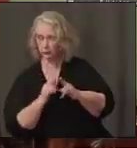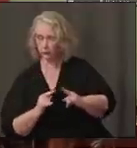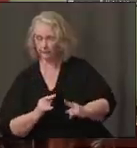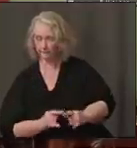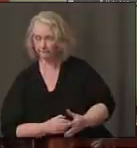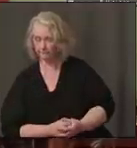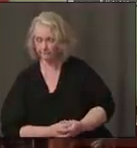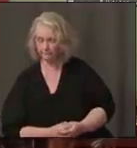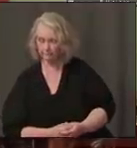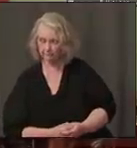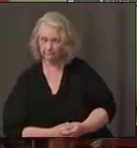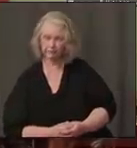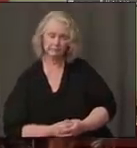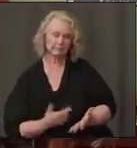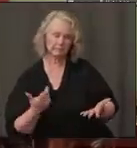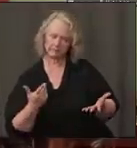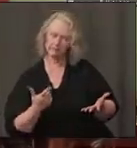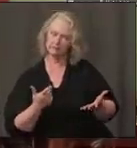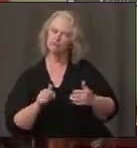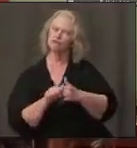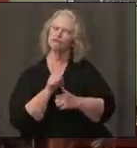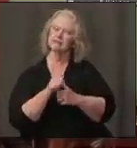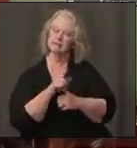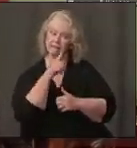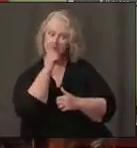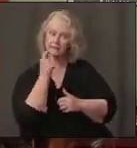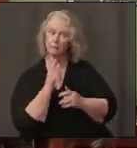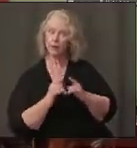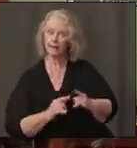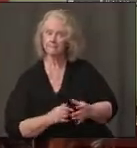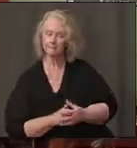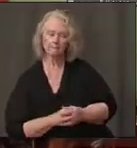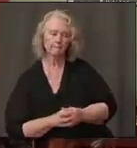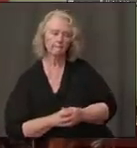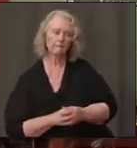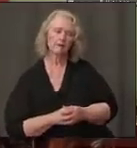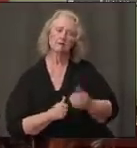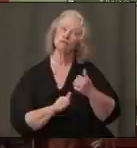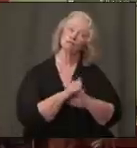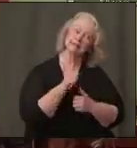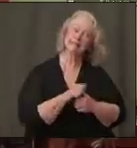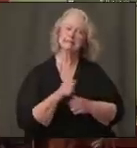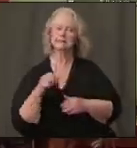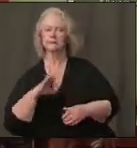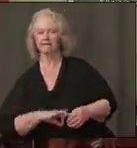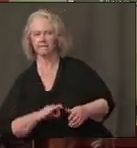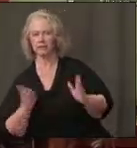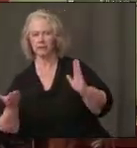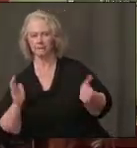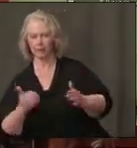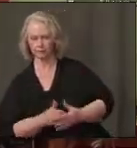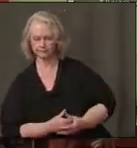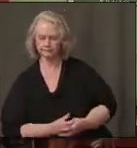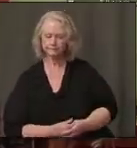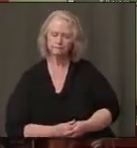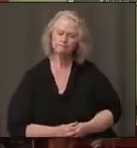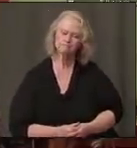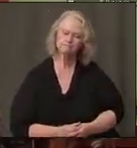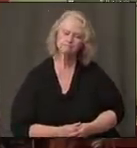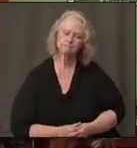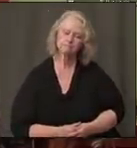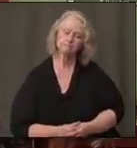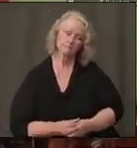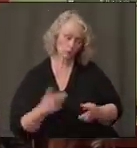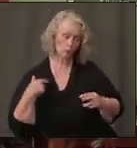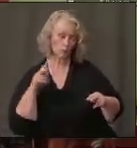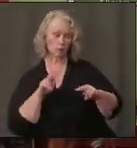What are the risks of opening summer camps, and what are the benefits of opening summer camps? And taking